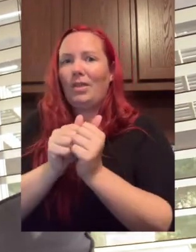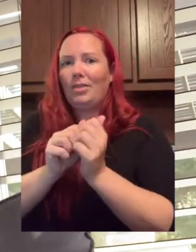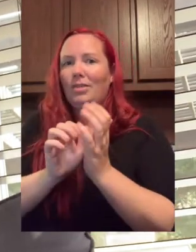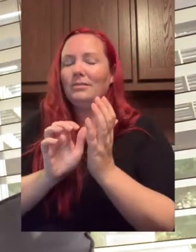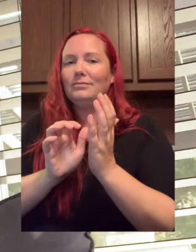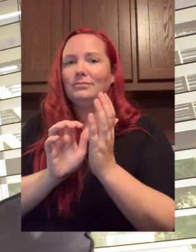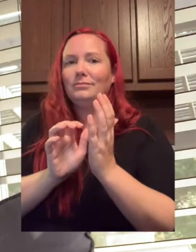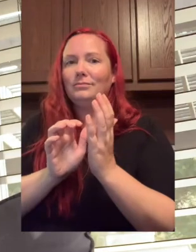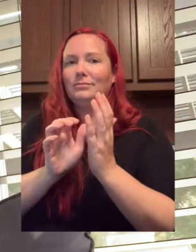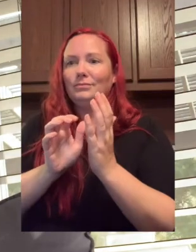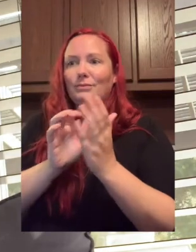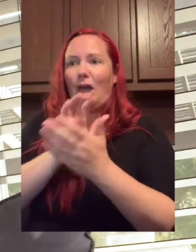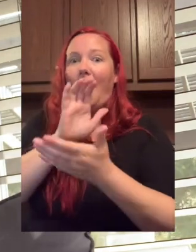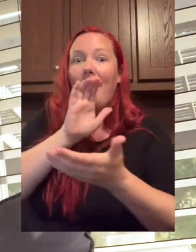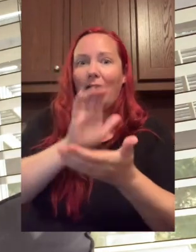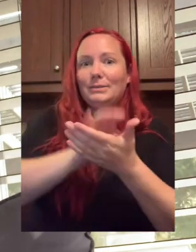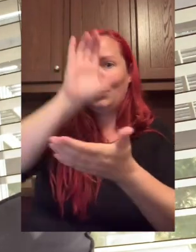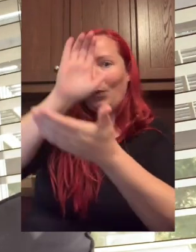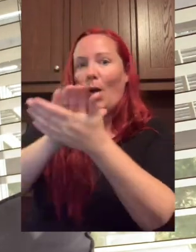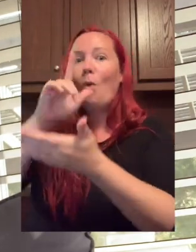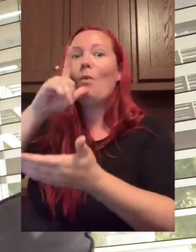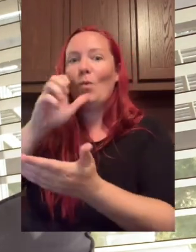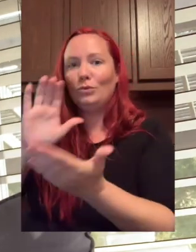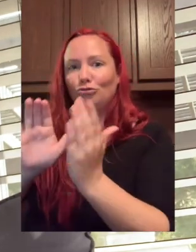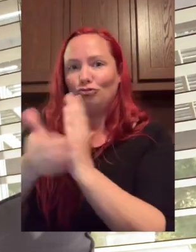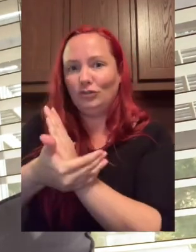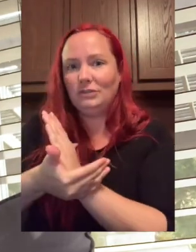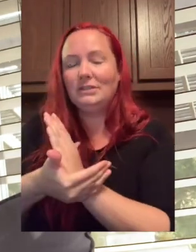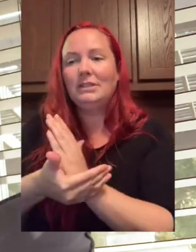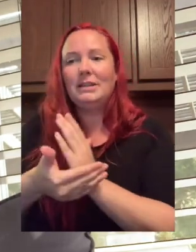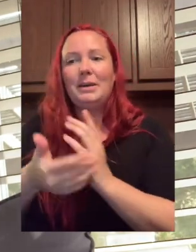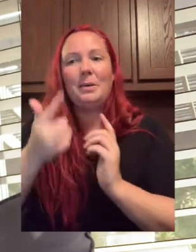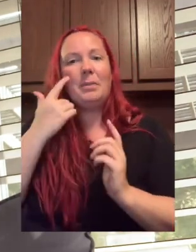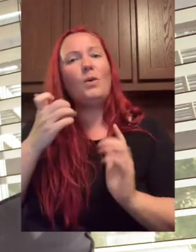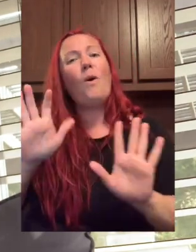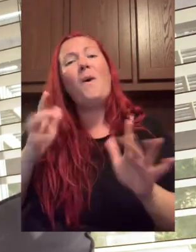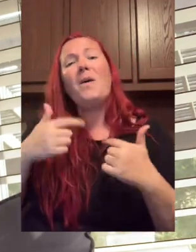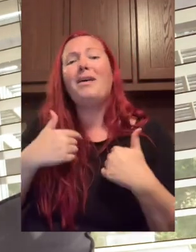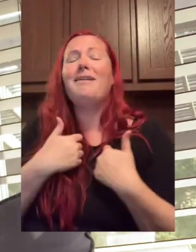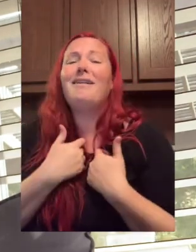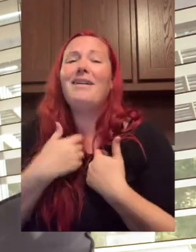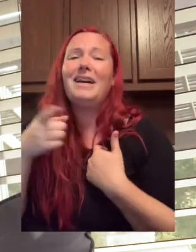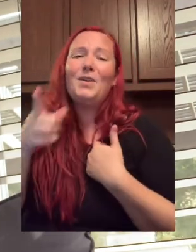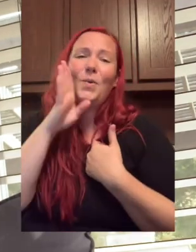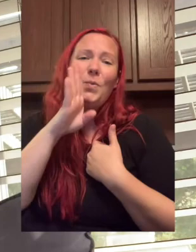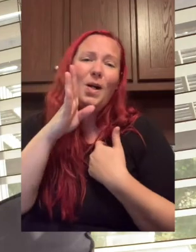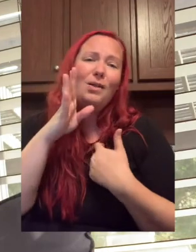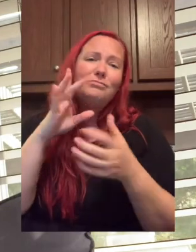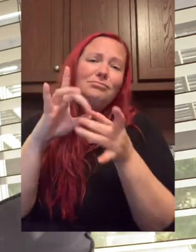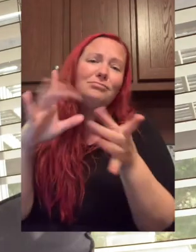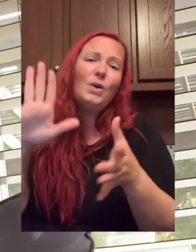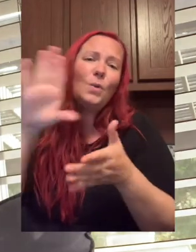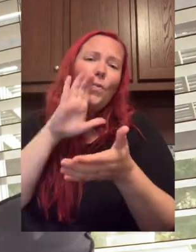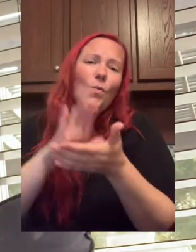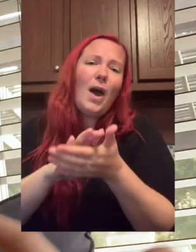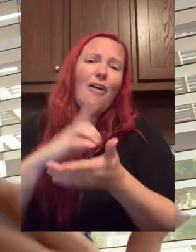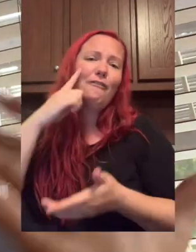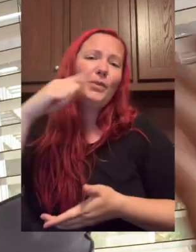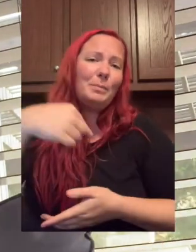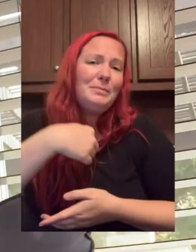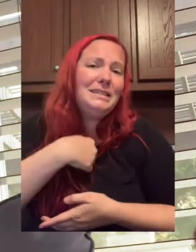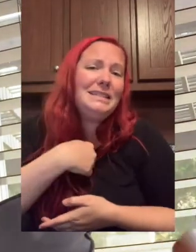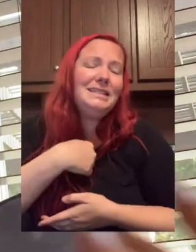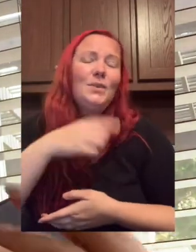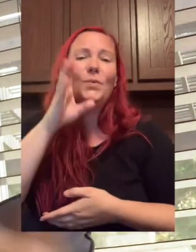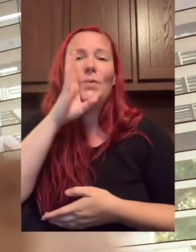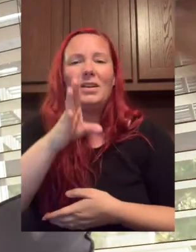to stay in their marriage. And I think that makes it really, really difficult sometimes to hear, especially if you're the person engaged in